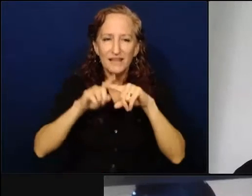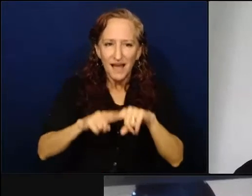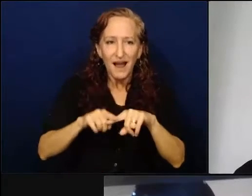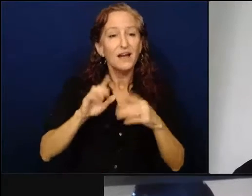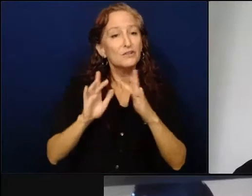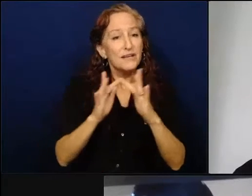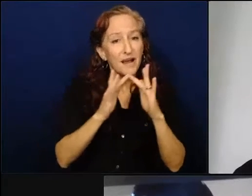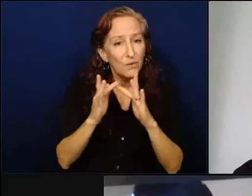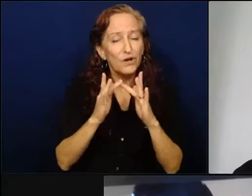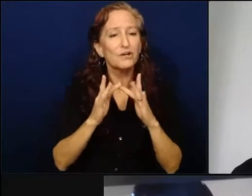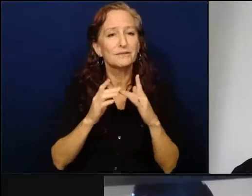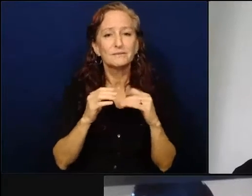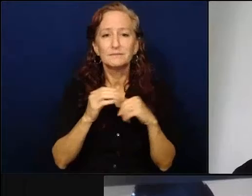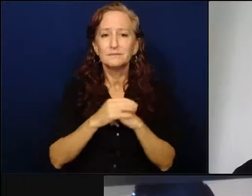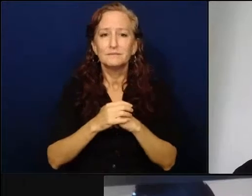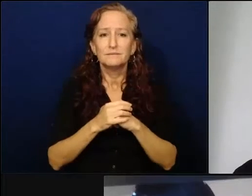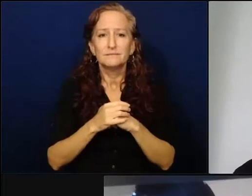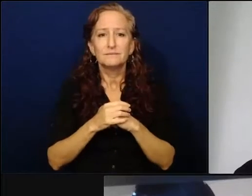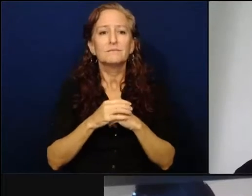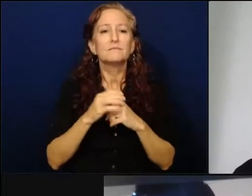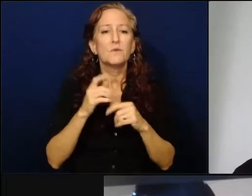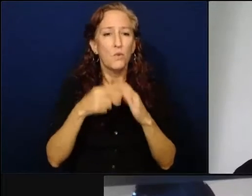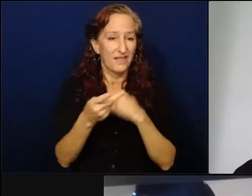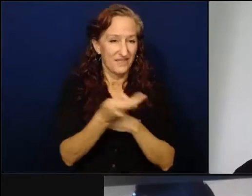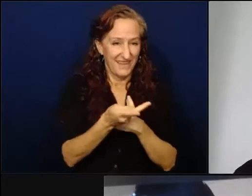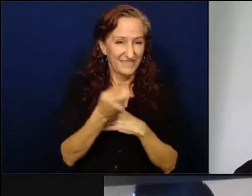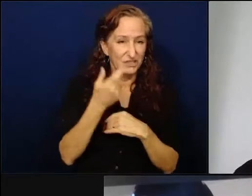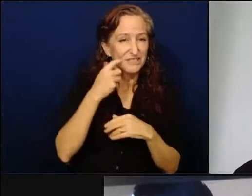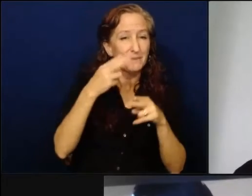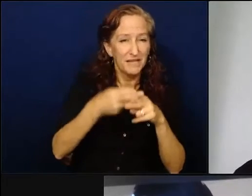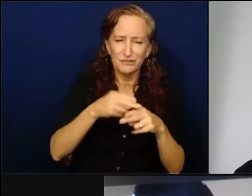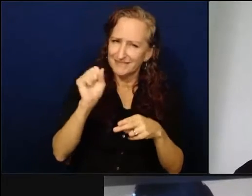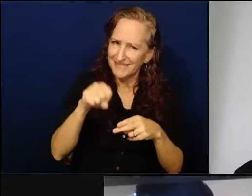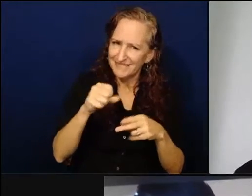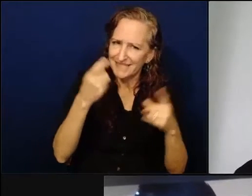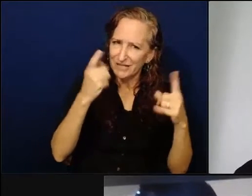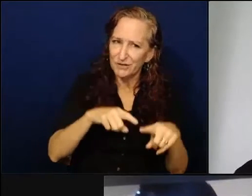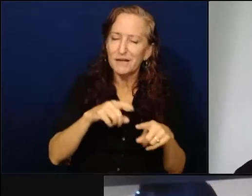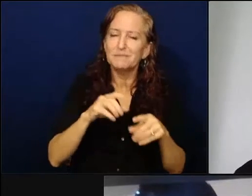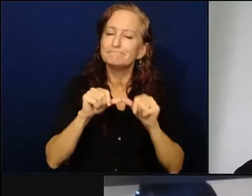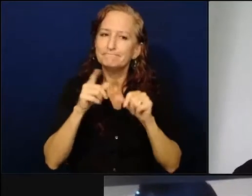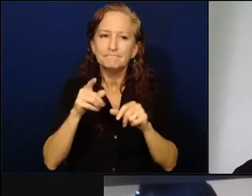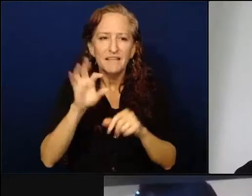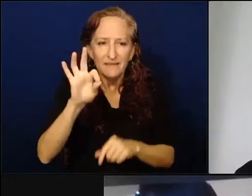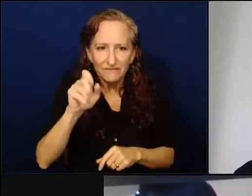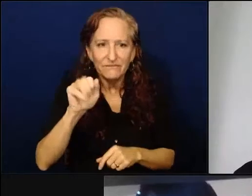and do all of the things that they mentioned here. But it's really about being fearless and going out and doing